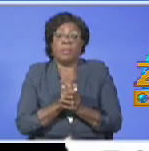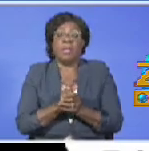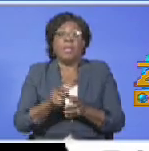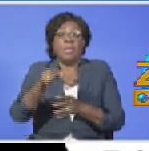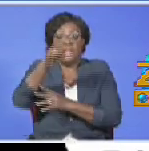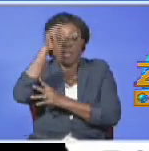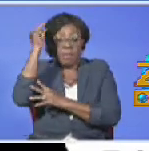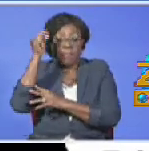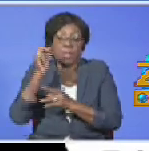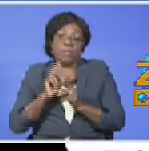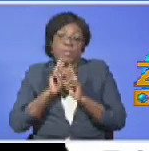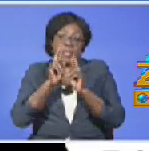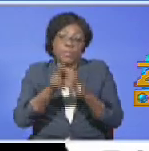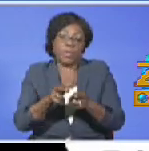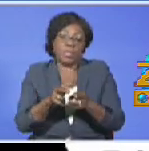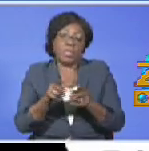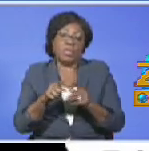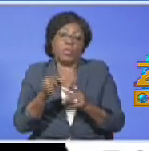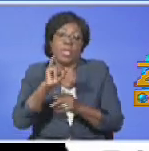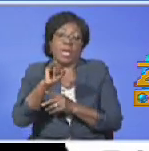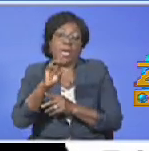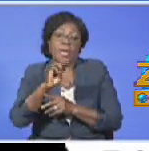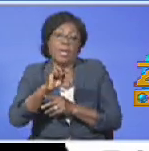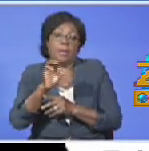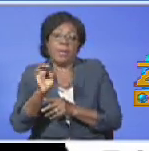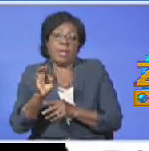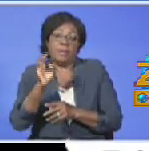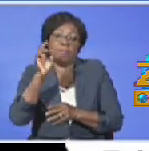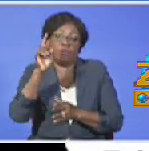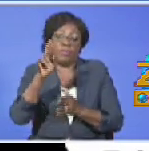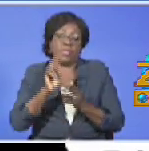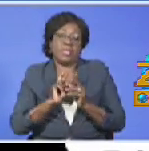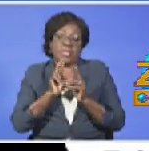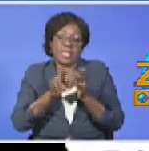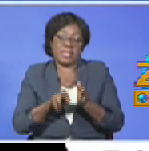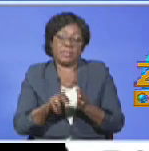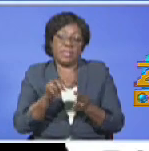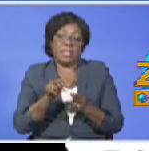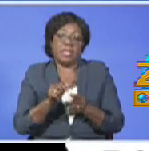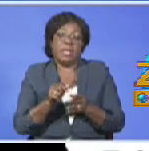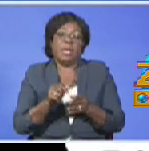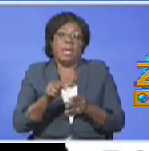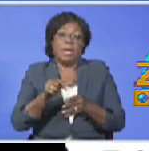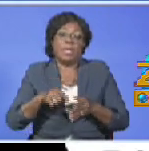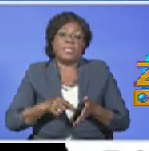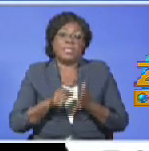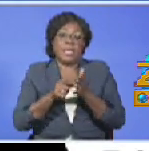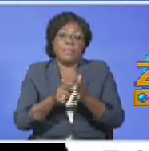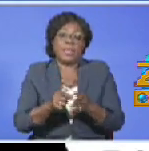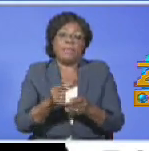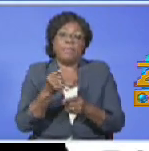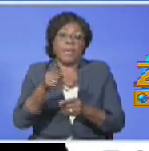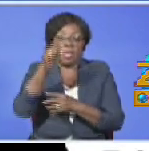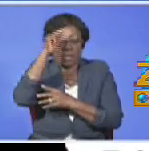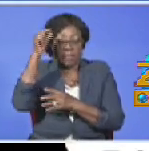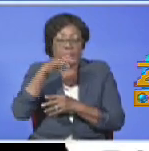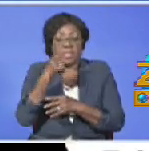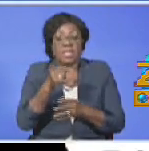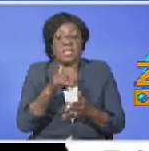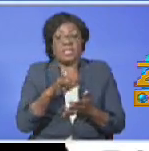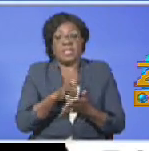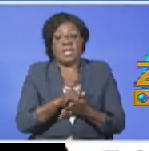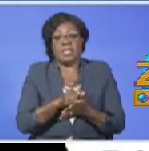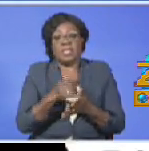Well, the government responding to the latest IMF assessment. A statement issued this evening by the government notes that despite the human,